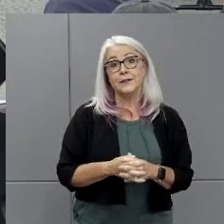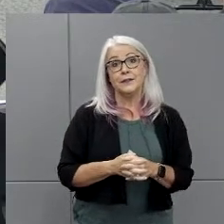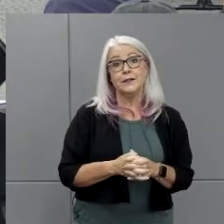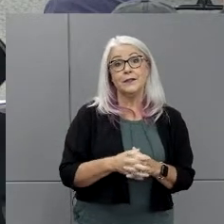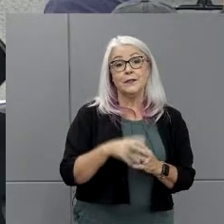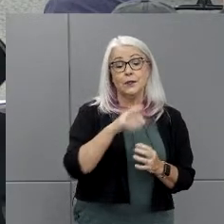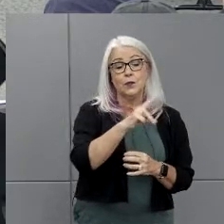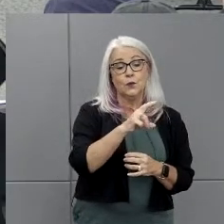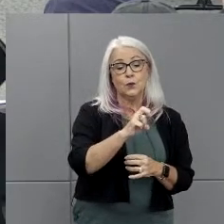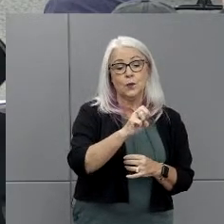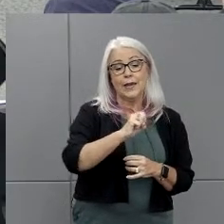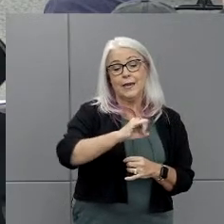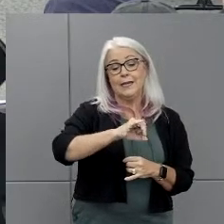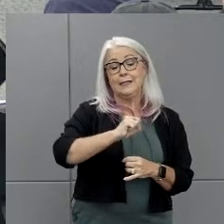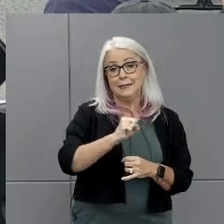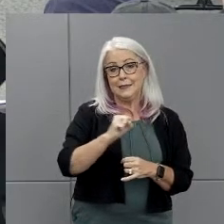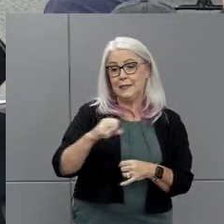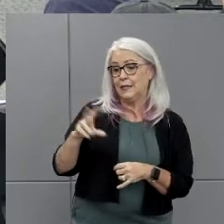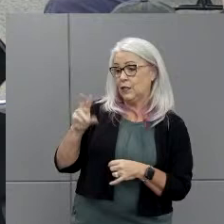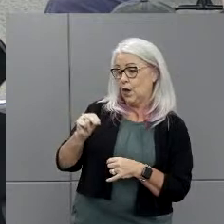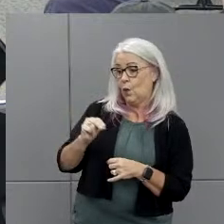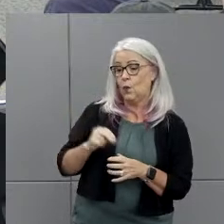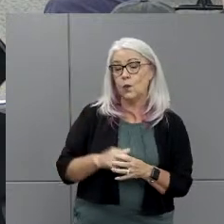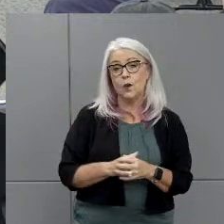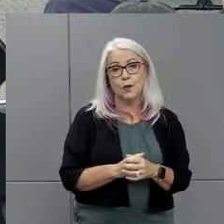Trustee Reyes. No.